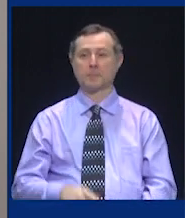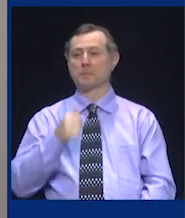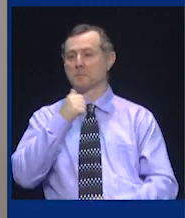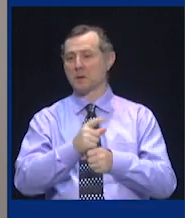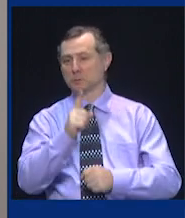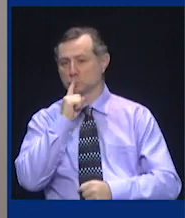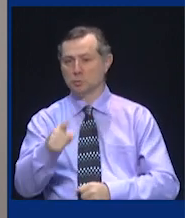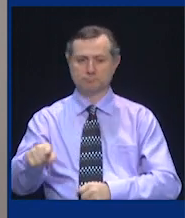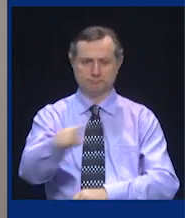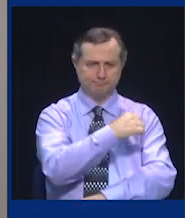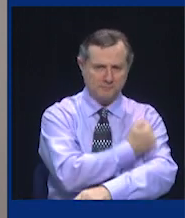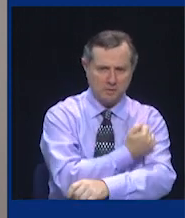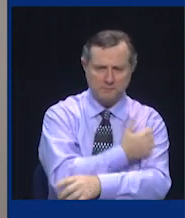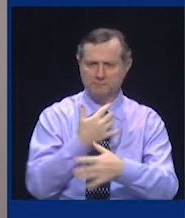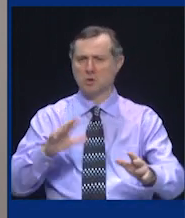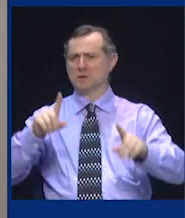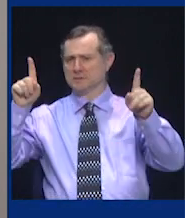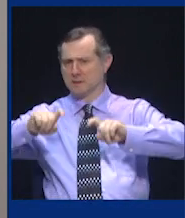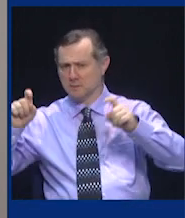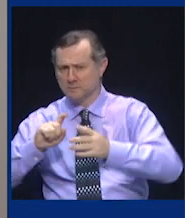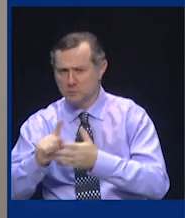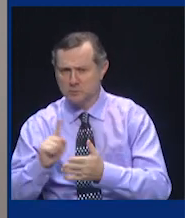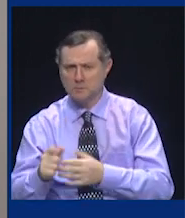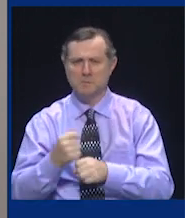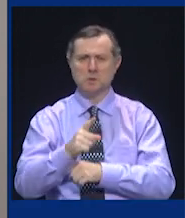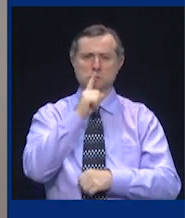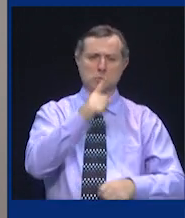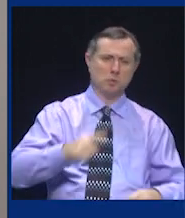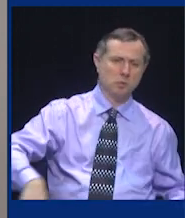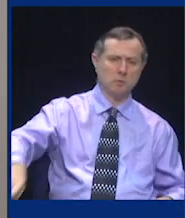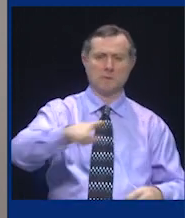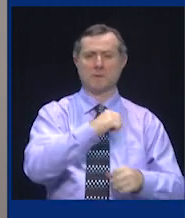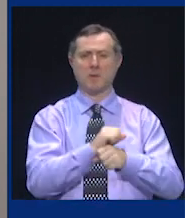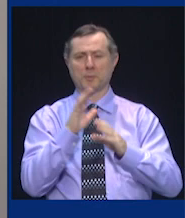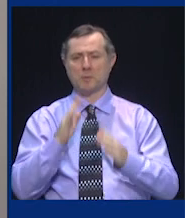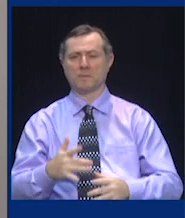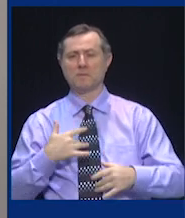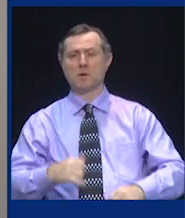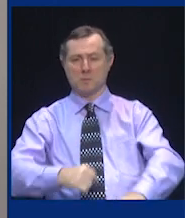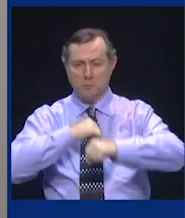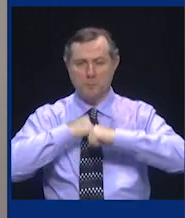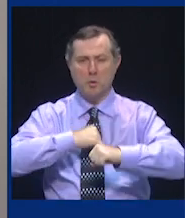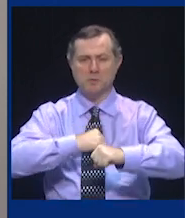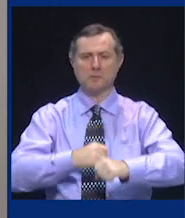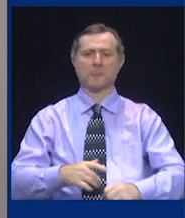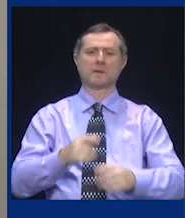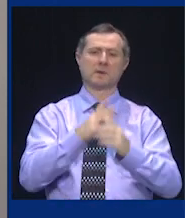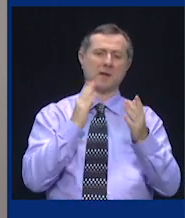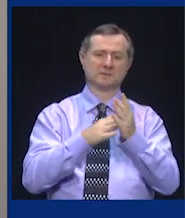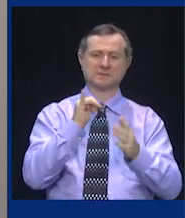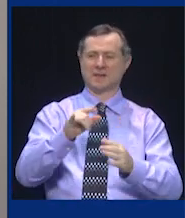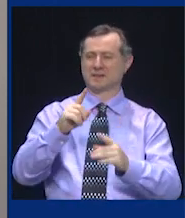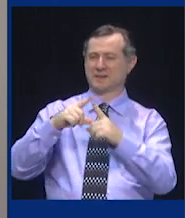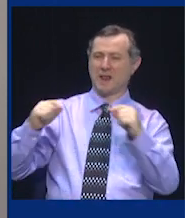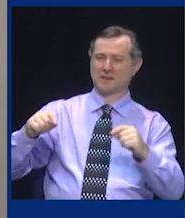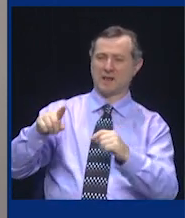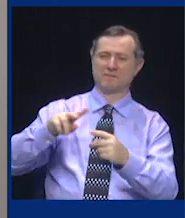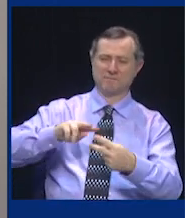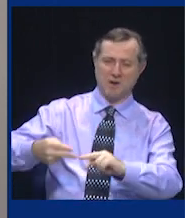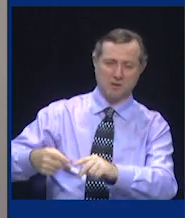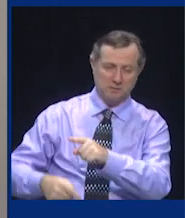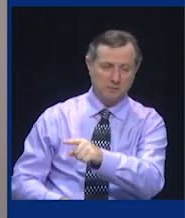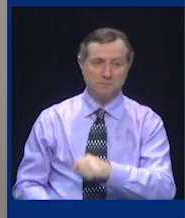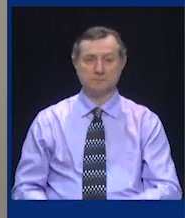being introduced to make sure that our employees are as protected as possible against the Delta variant as the cities and the